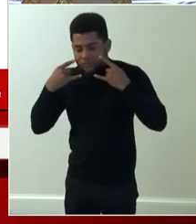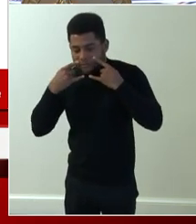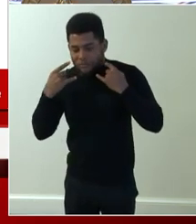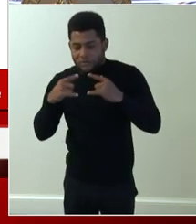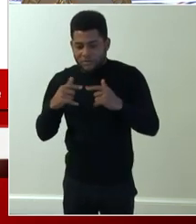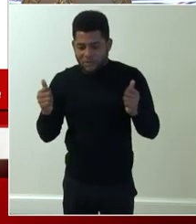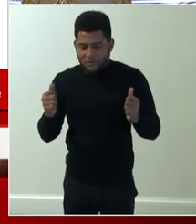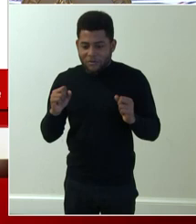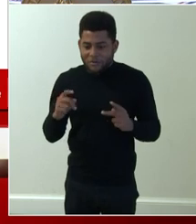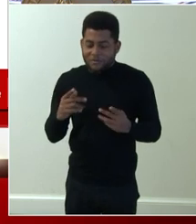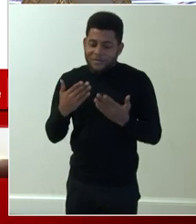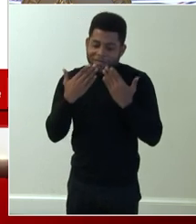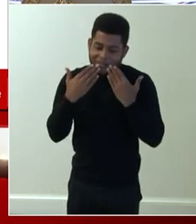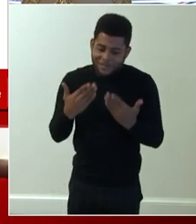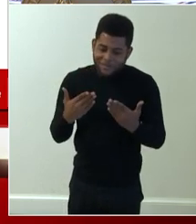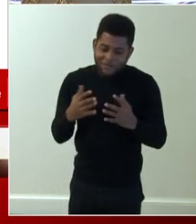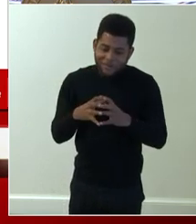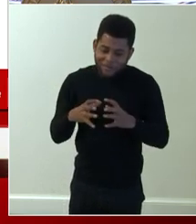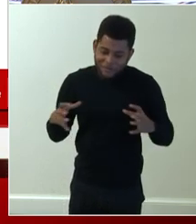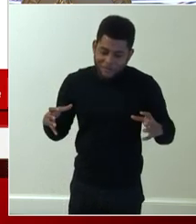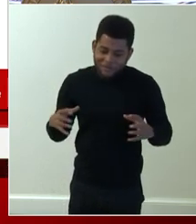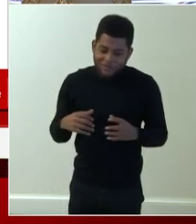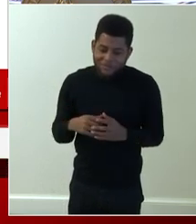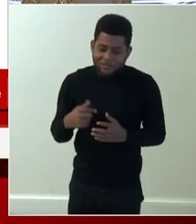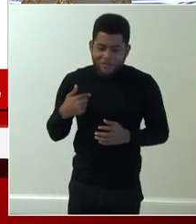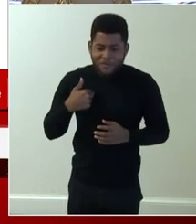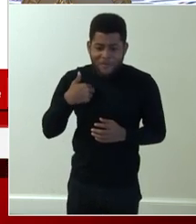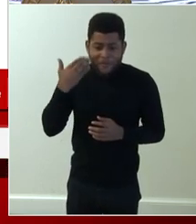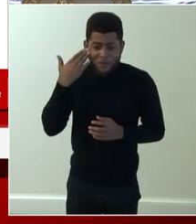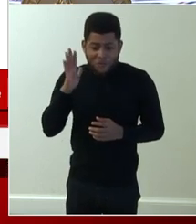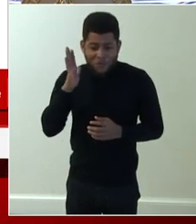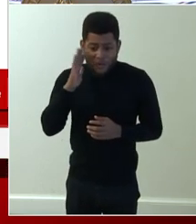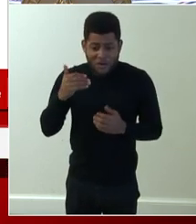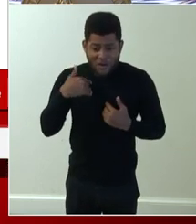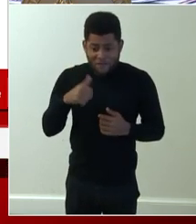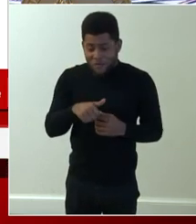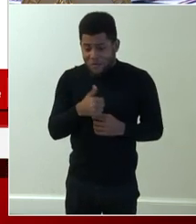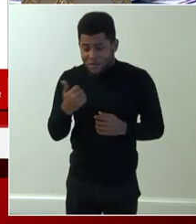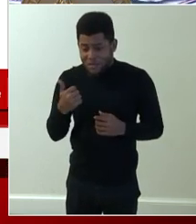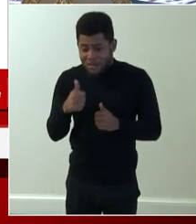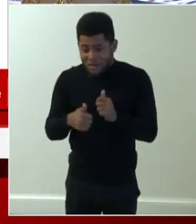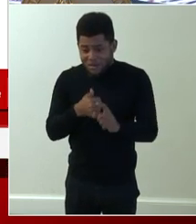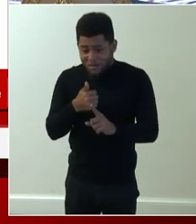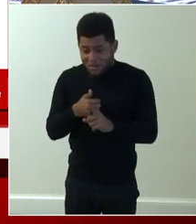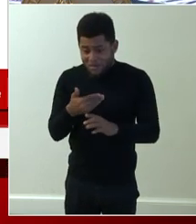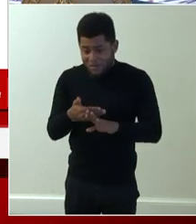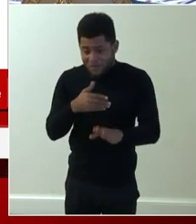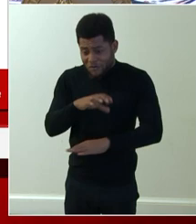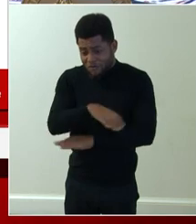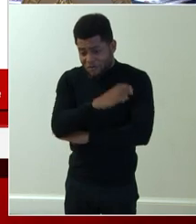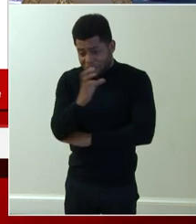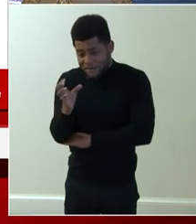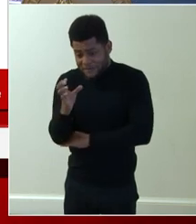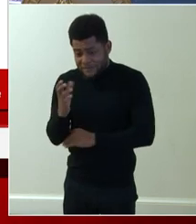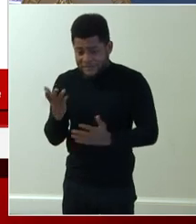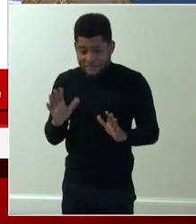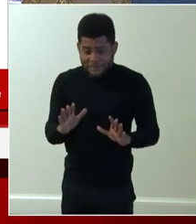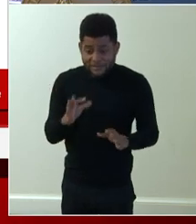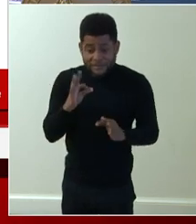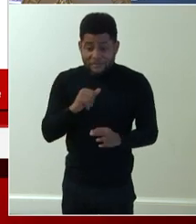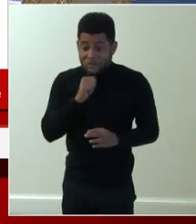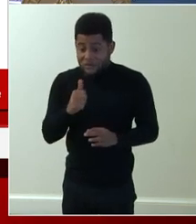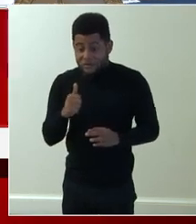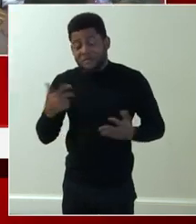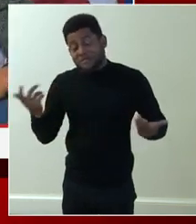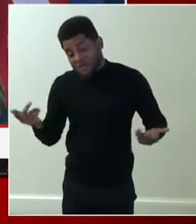So thank you very much. I don't know that we're going to have another update before Christmas. If we don't, Merry Christmas to